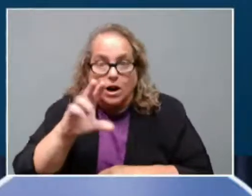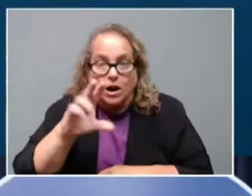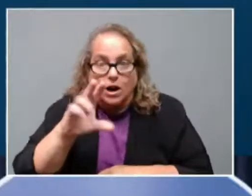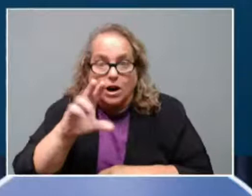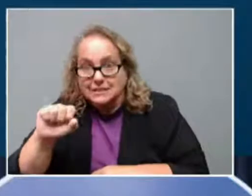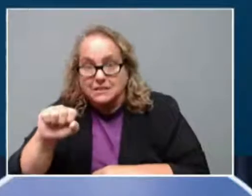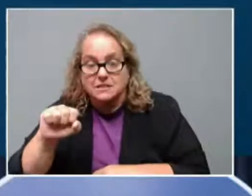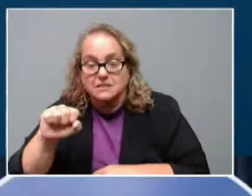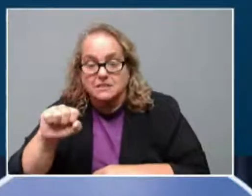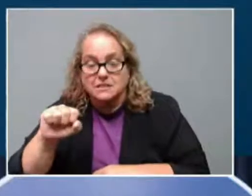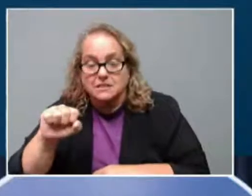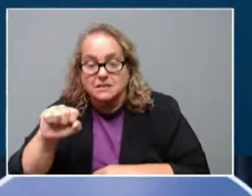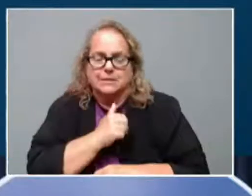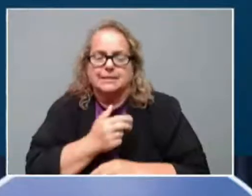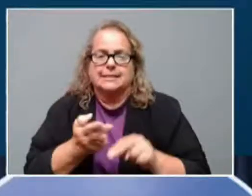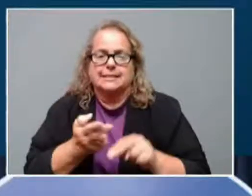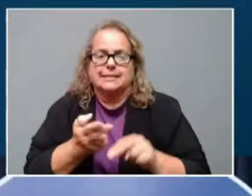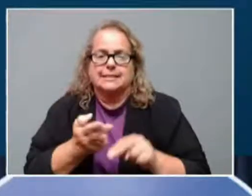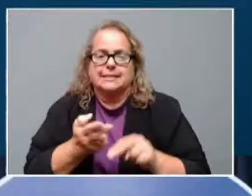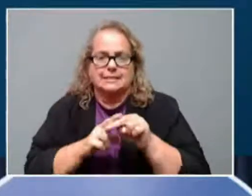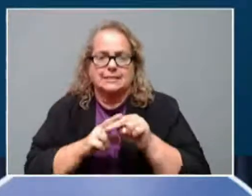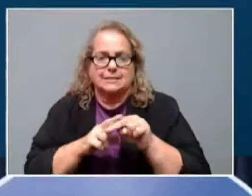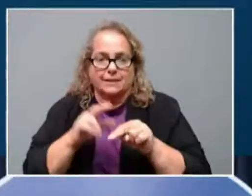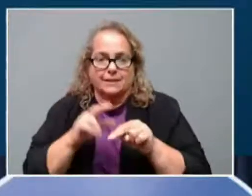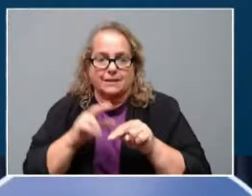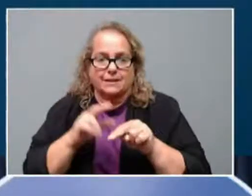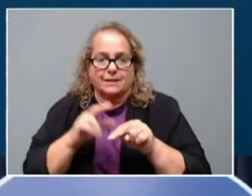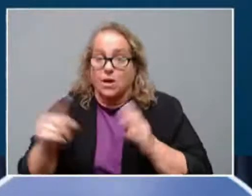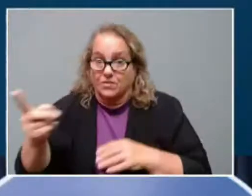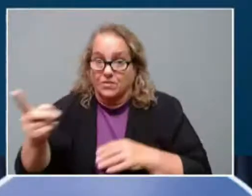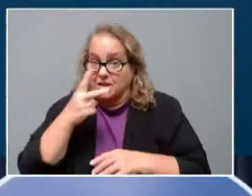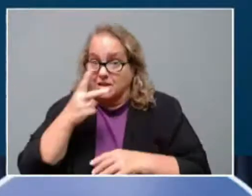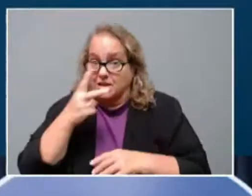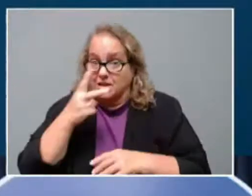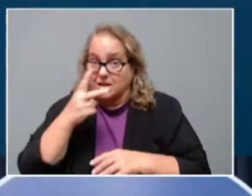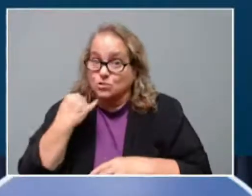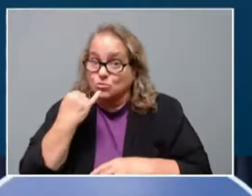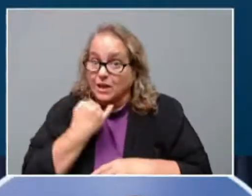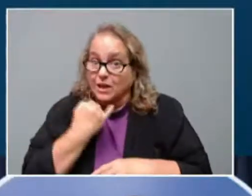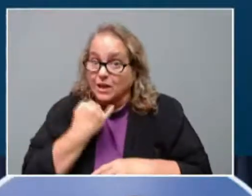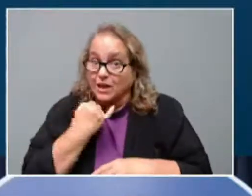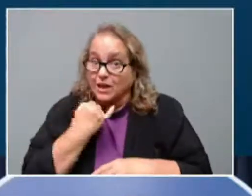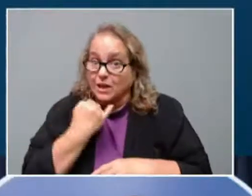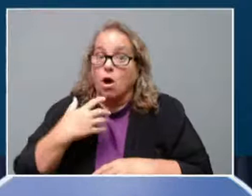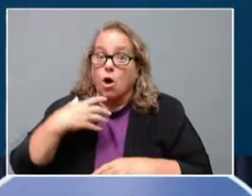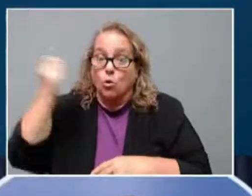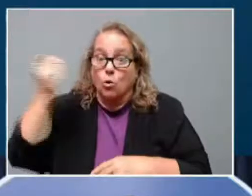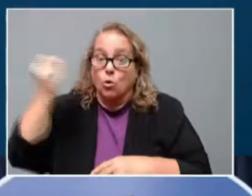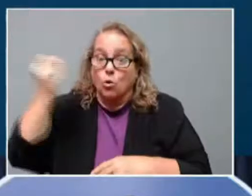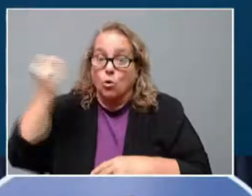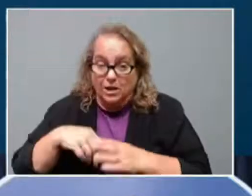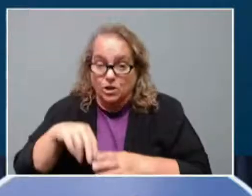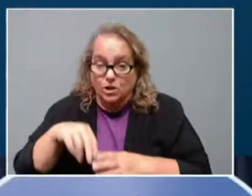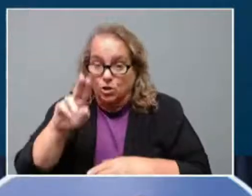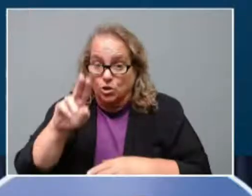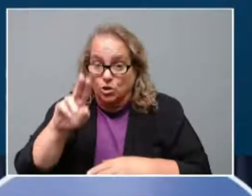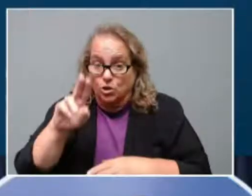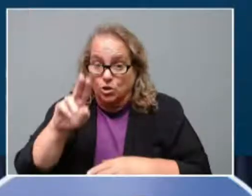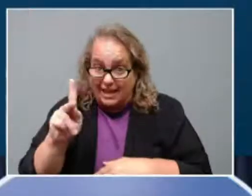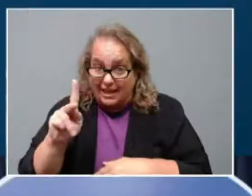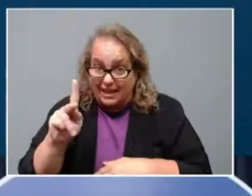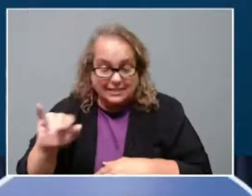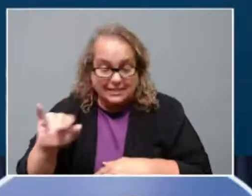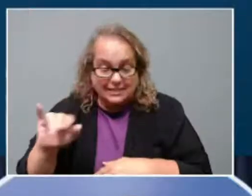the data, though, that's what they saw in Israel. That's a little bit of what they saw with older individuals in the United Kingdom. And once they